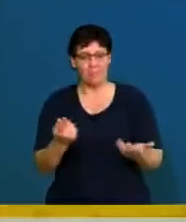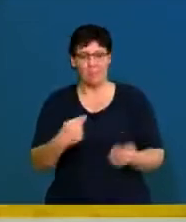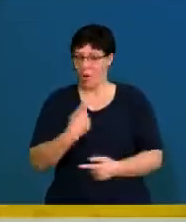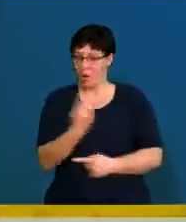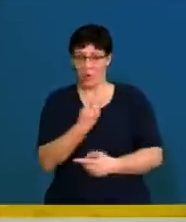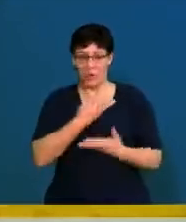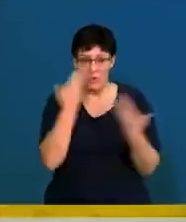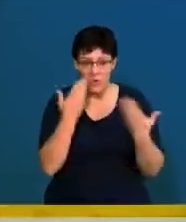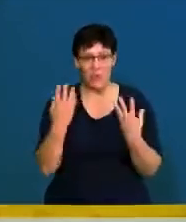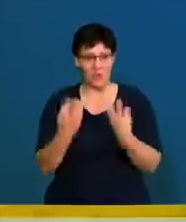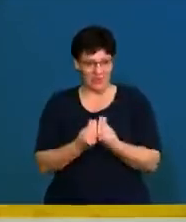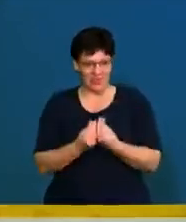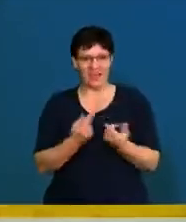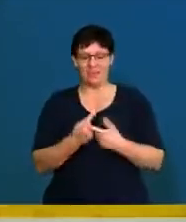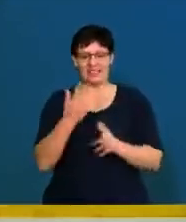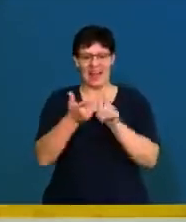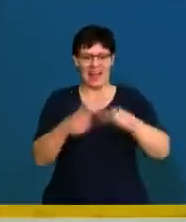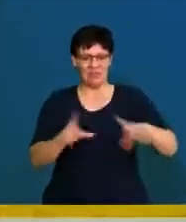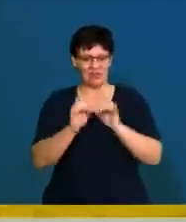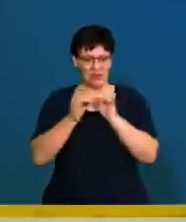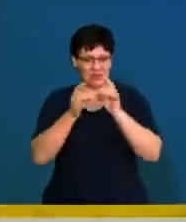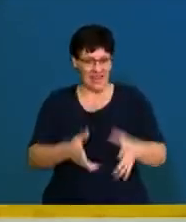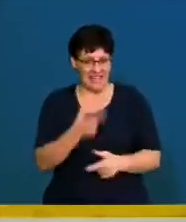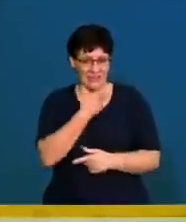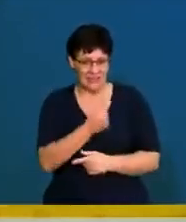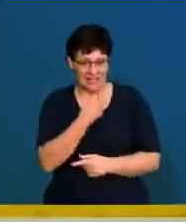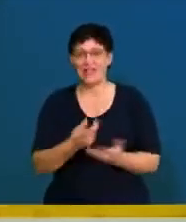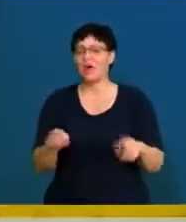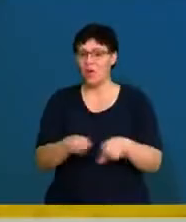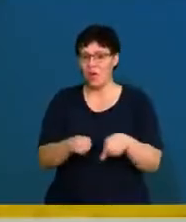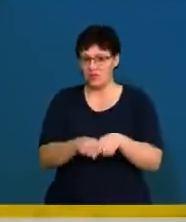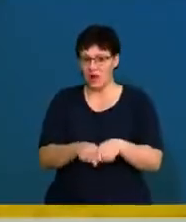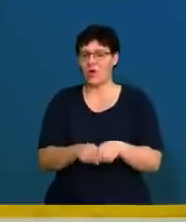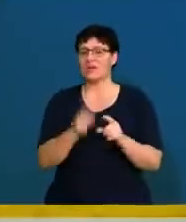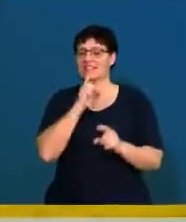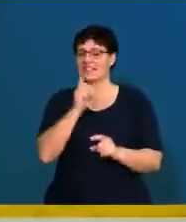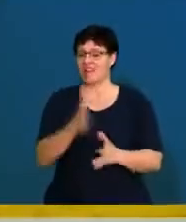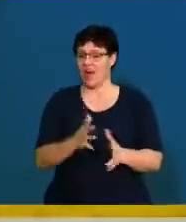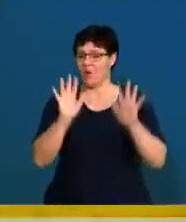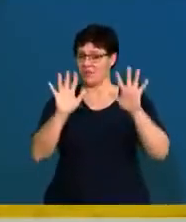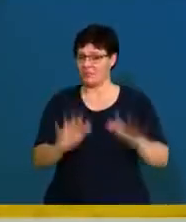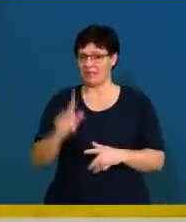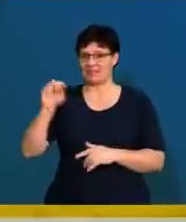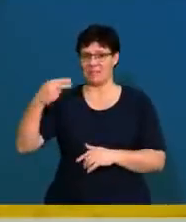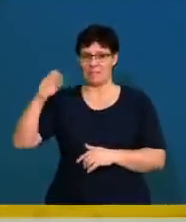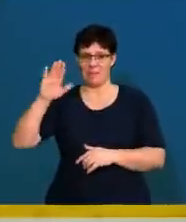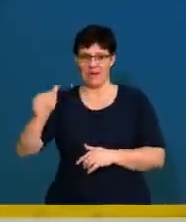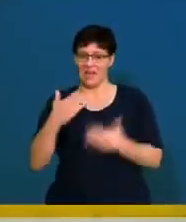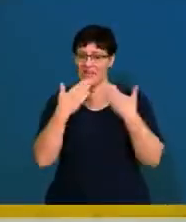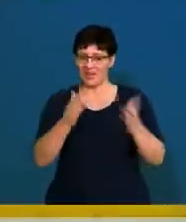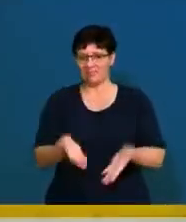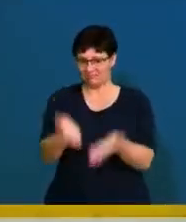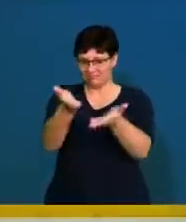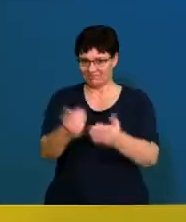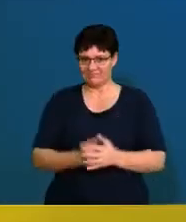not alone. With me are my sign language interpreter, Nicolene, as well as my awesome teacher, Temba. Thank you so much, guys, and take